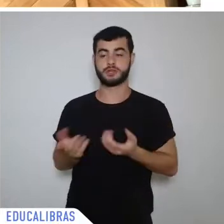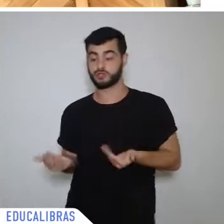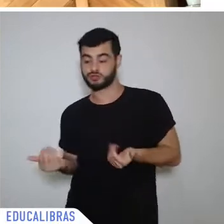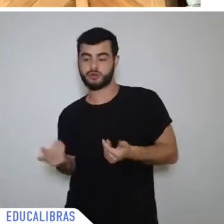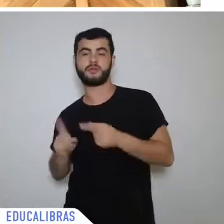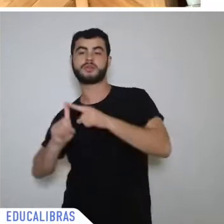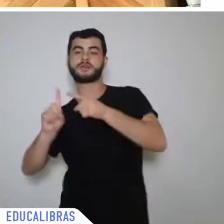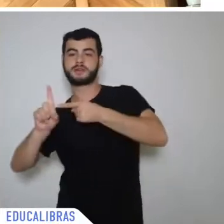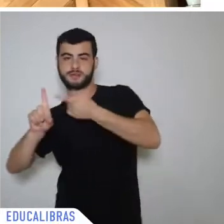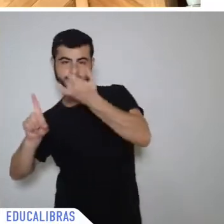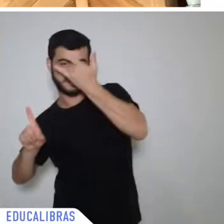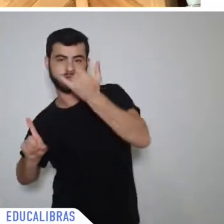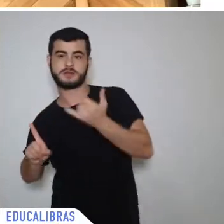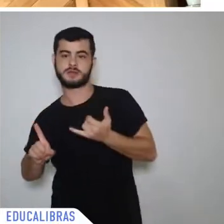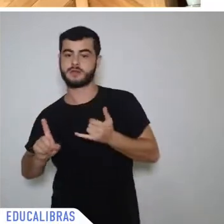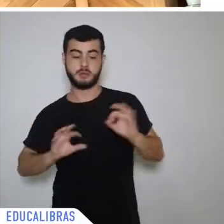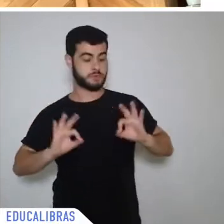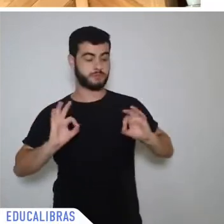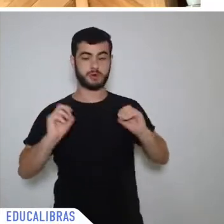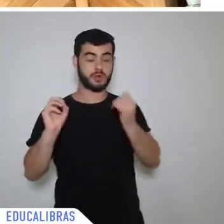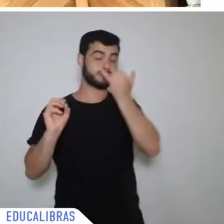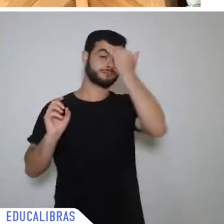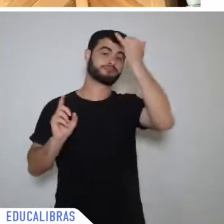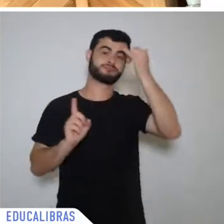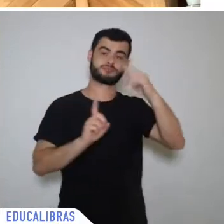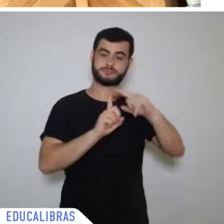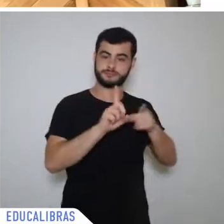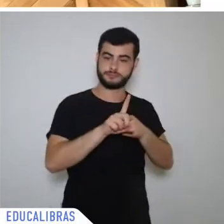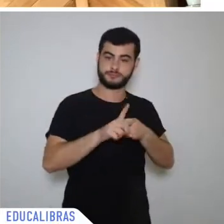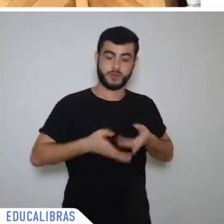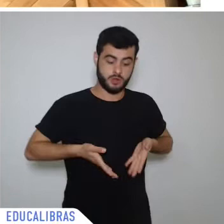So understanding the pregnancy